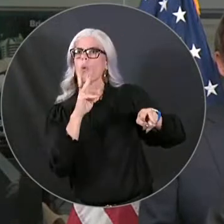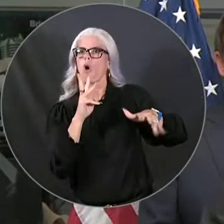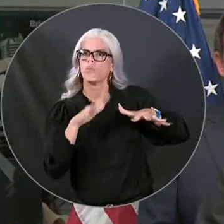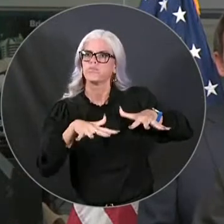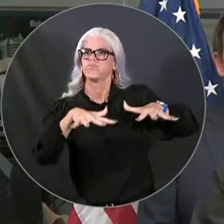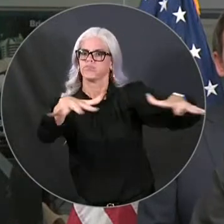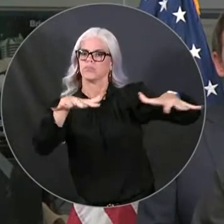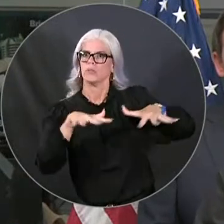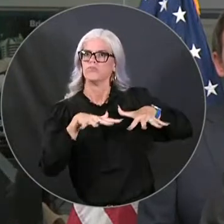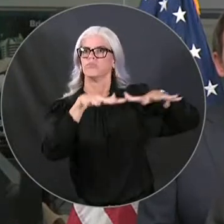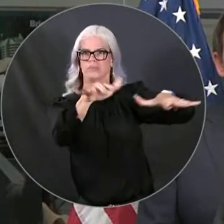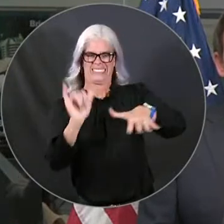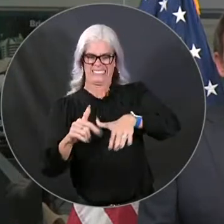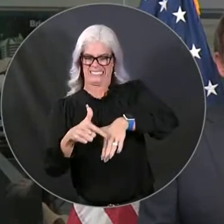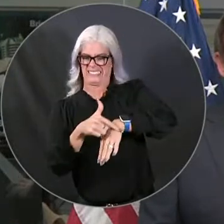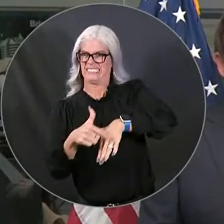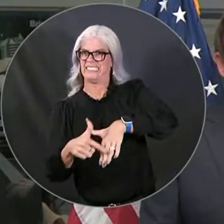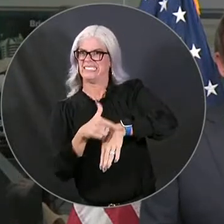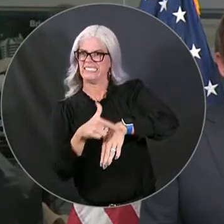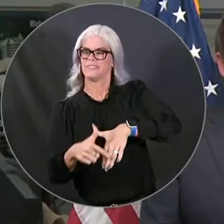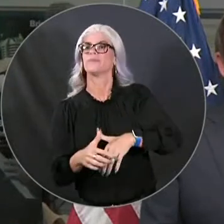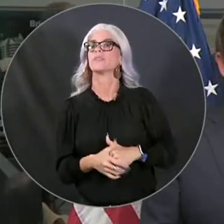than 1,500 resource